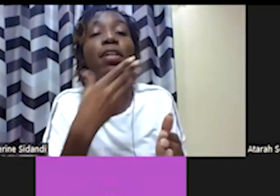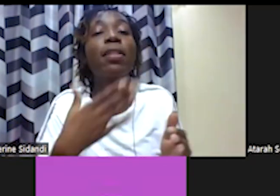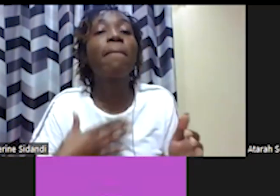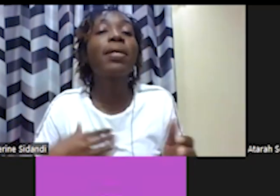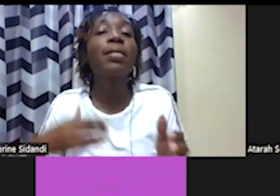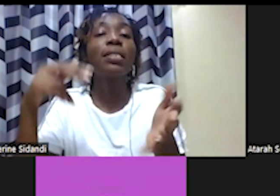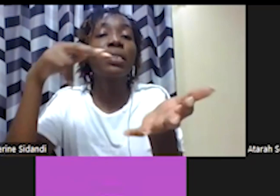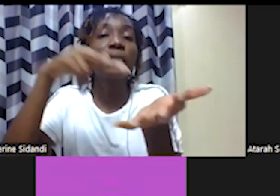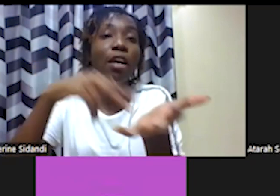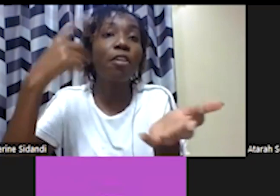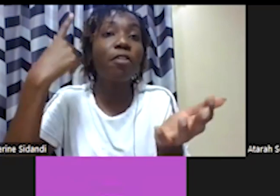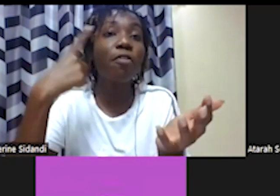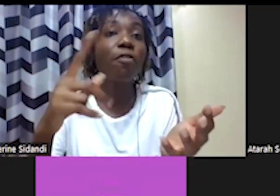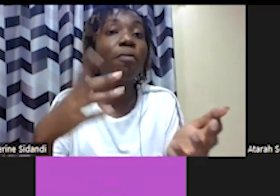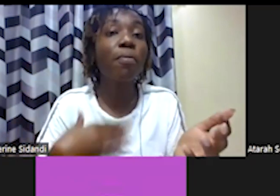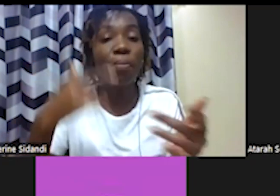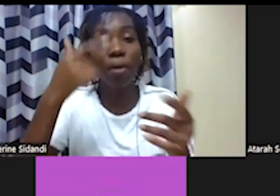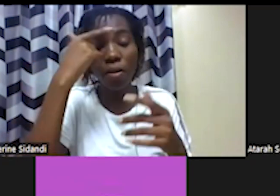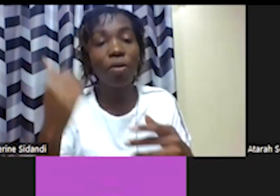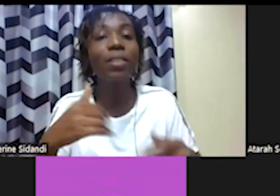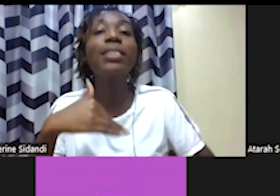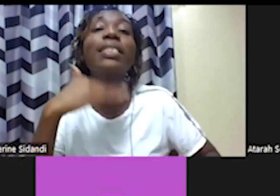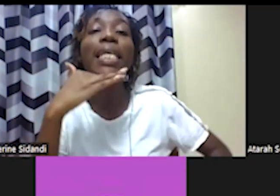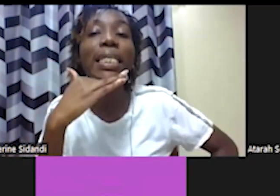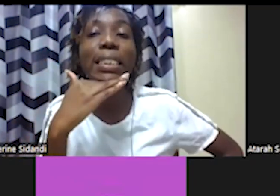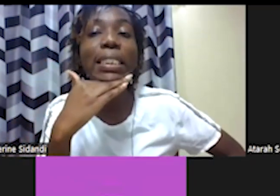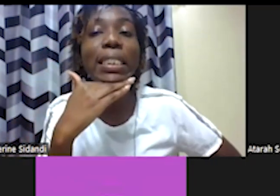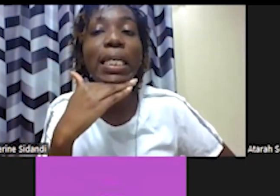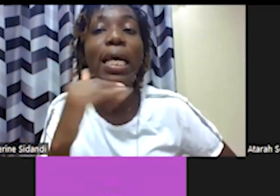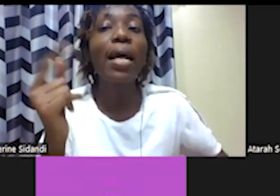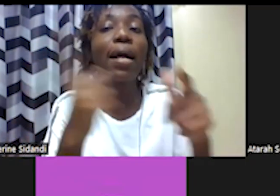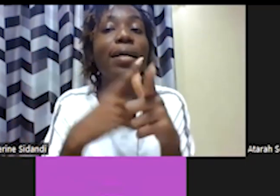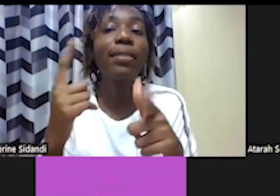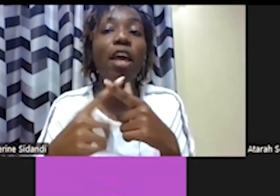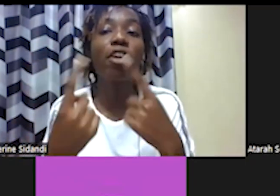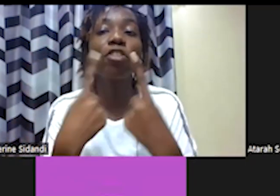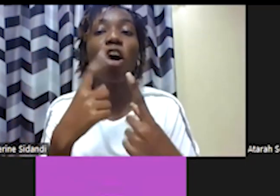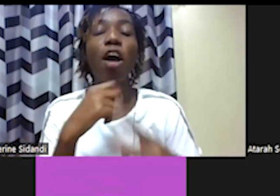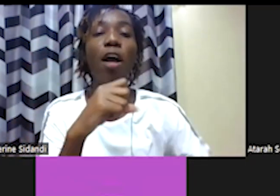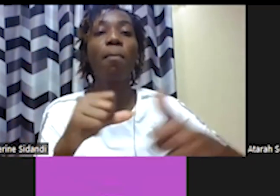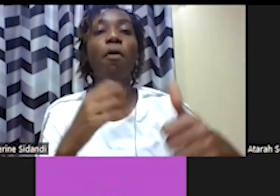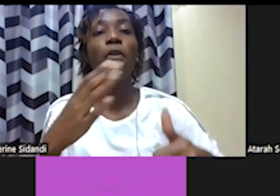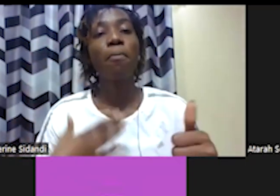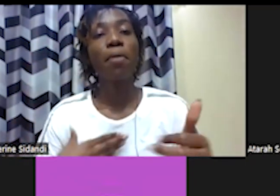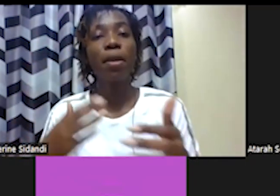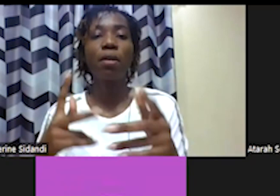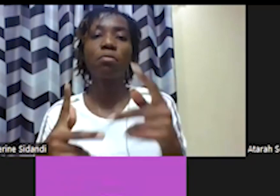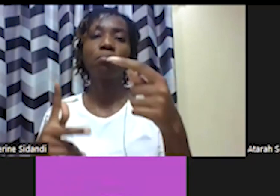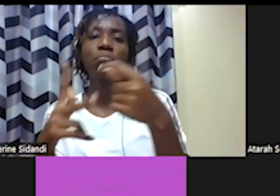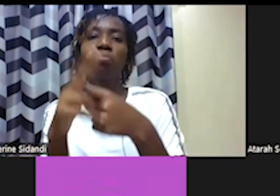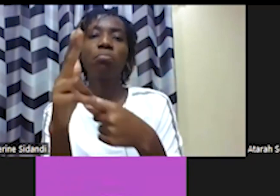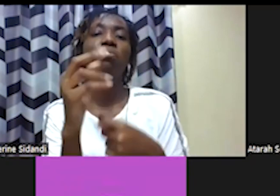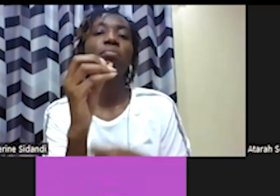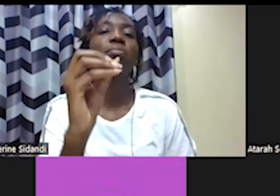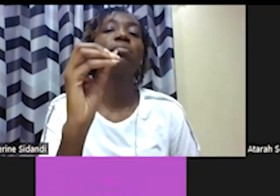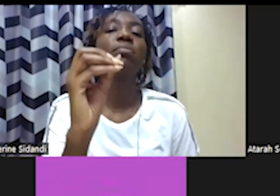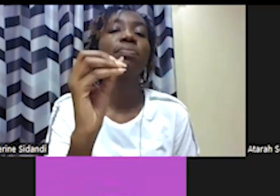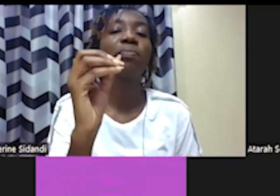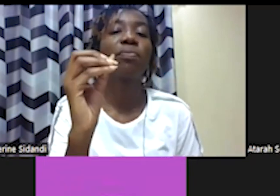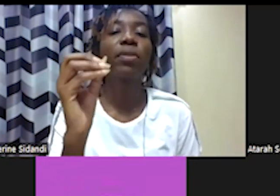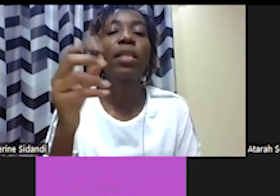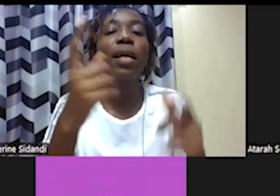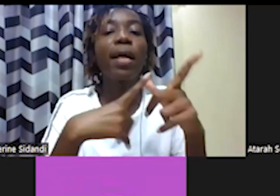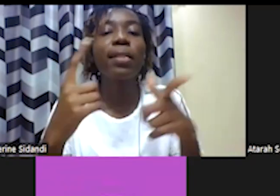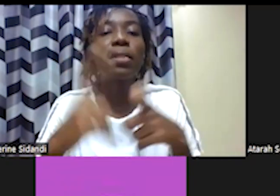for me because he was dead, they talked about me being uncircumcised. When they're